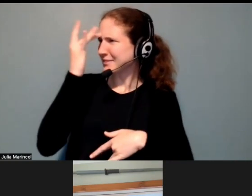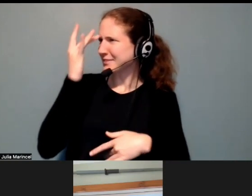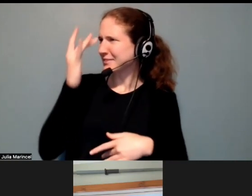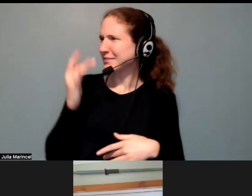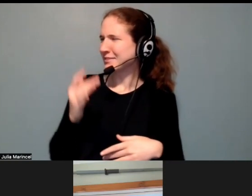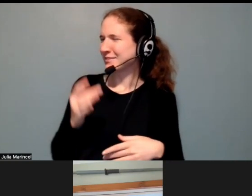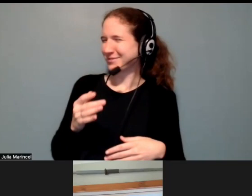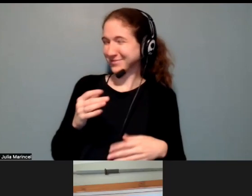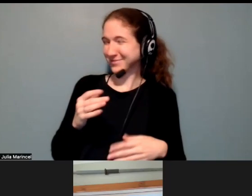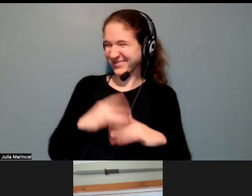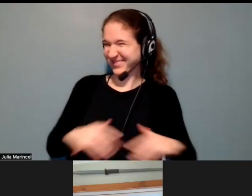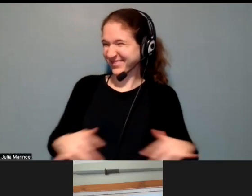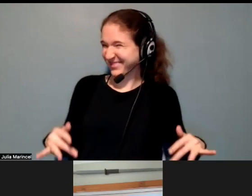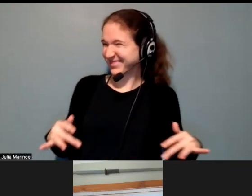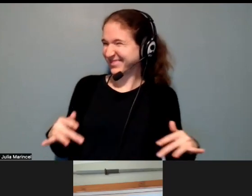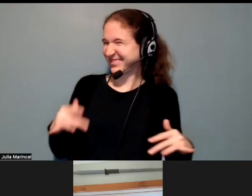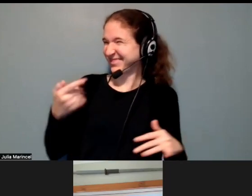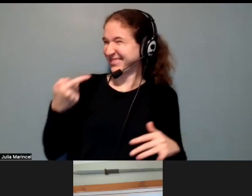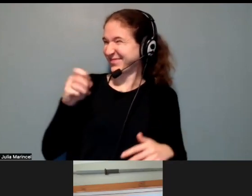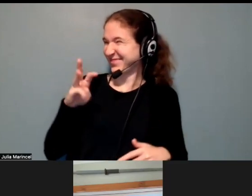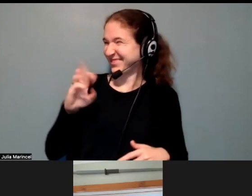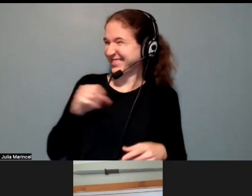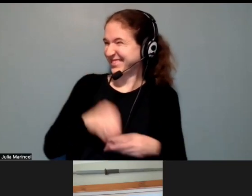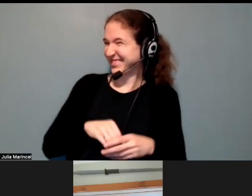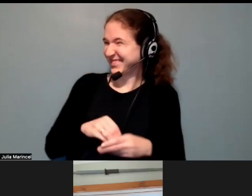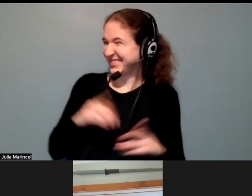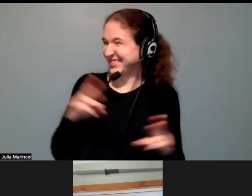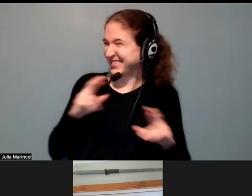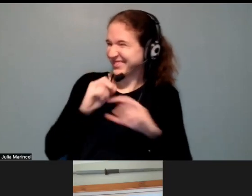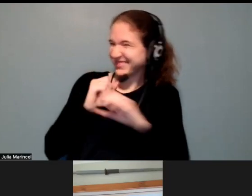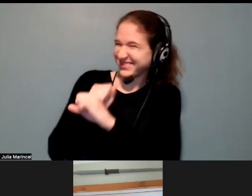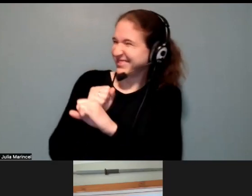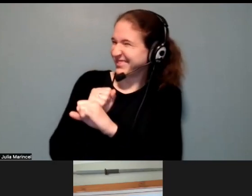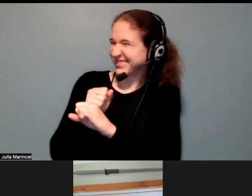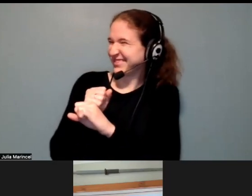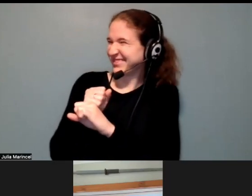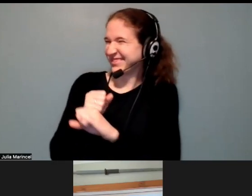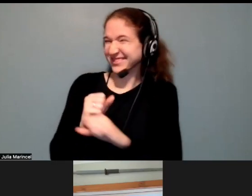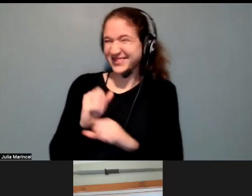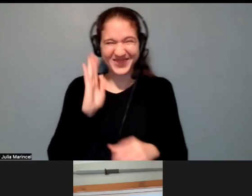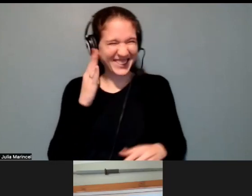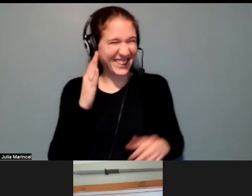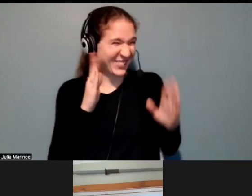We'll get in trouble for this. No, I can see Yeah, what's going on. don't do that.